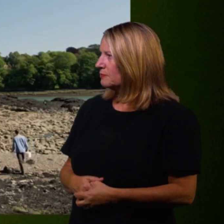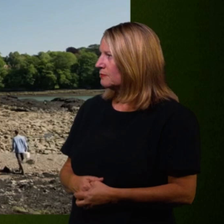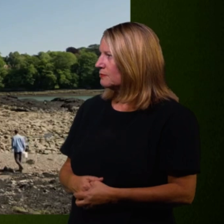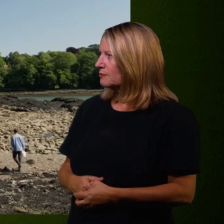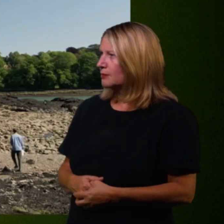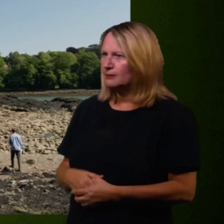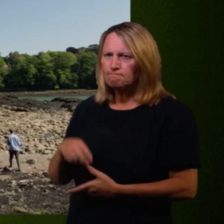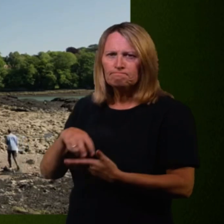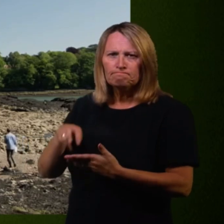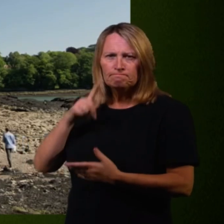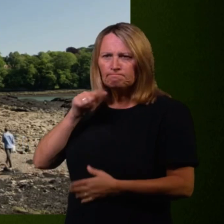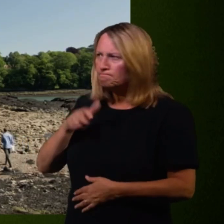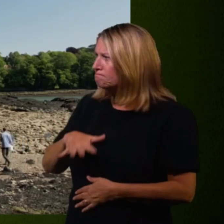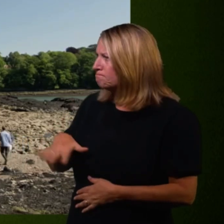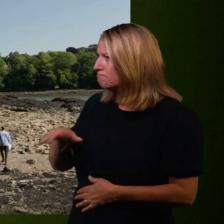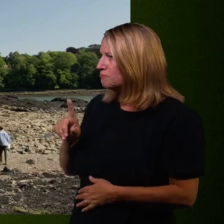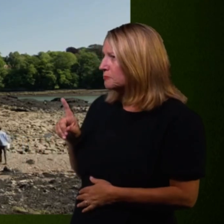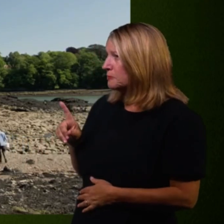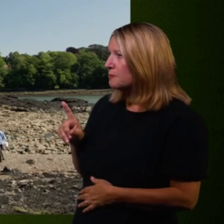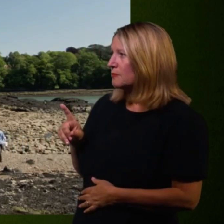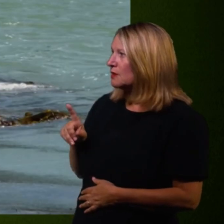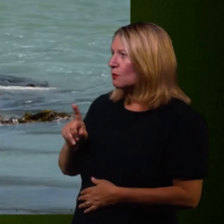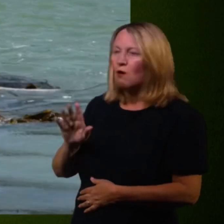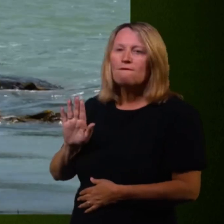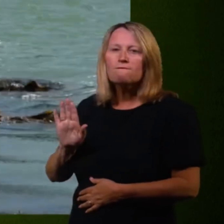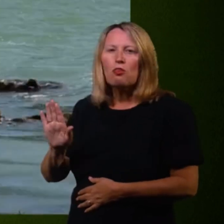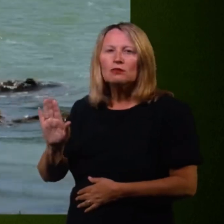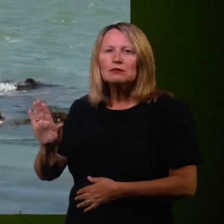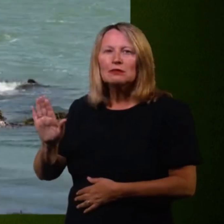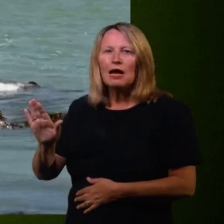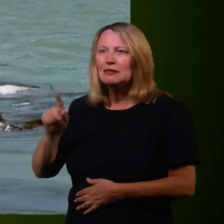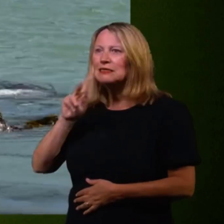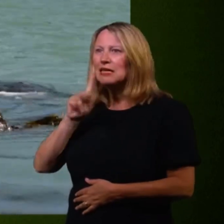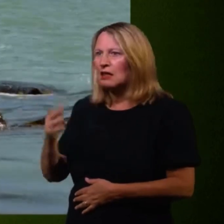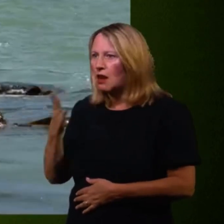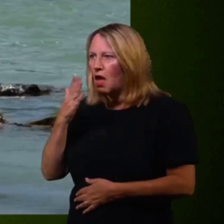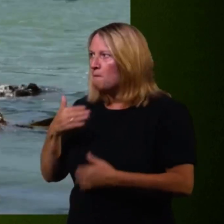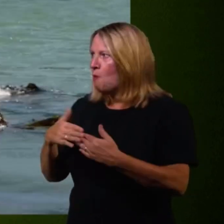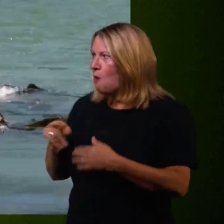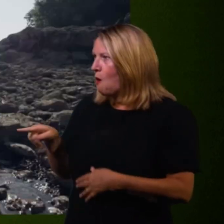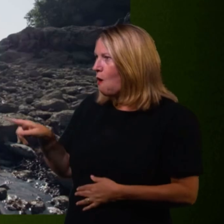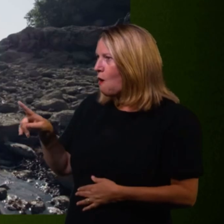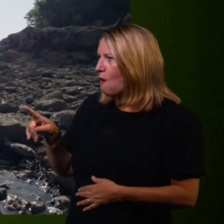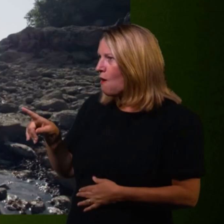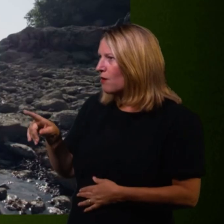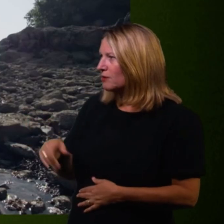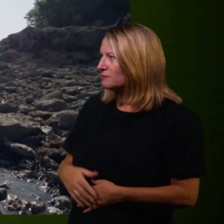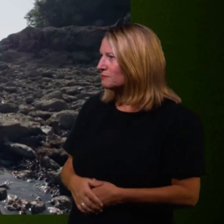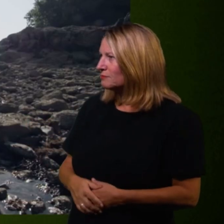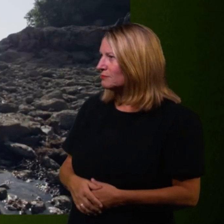So, let's find a good spot. The further down you go, the better it gets, basically. Yeah.